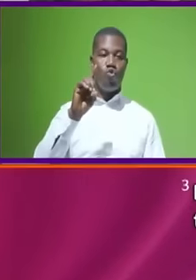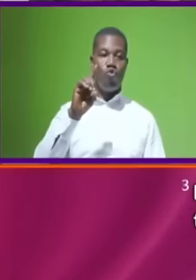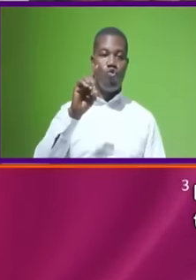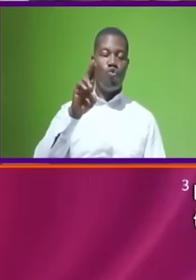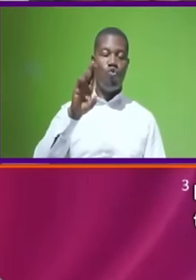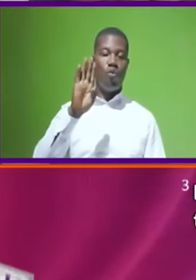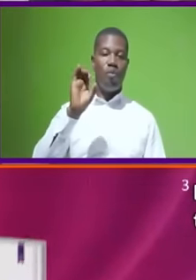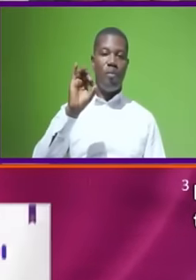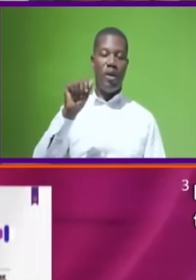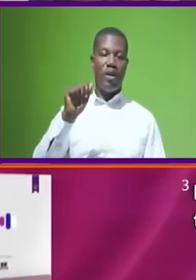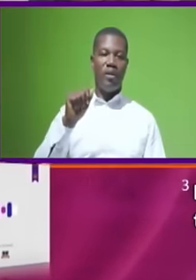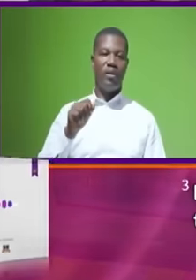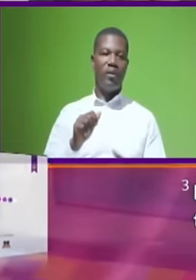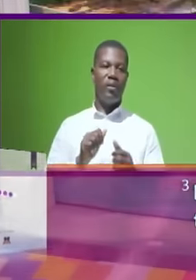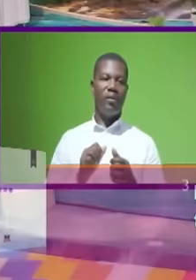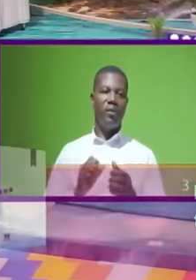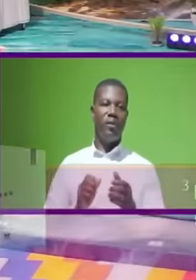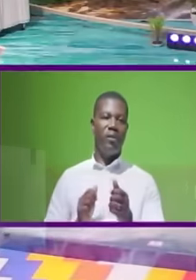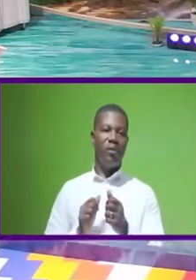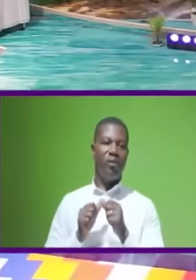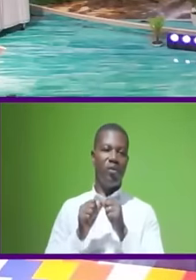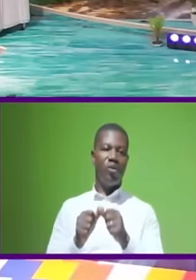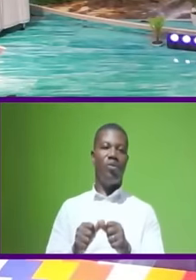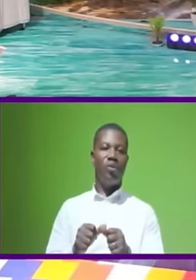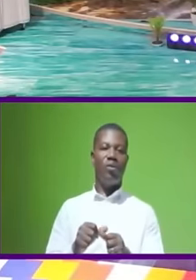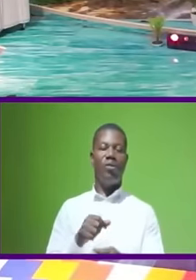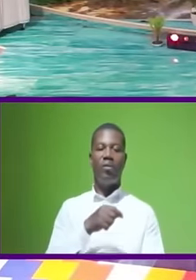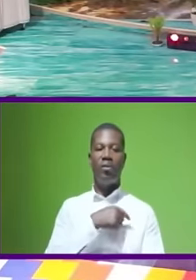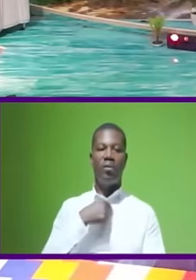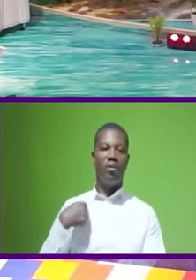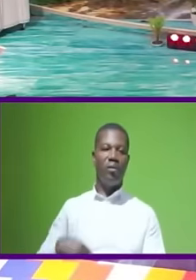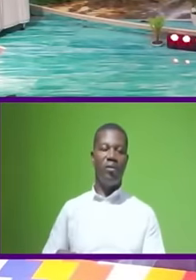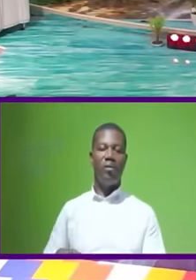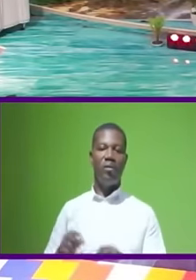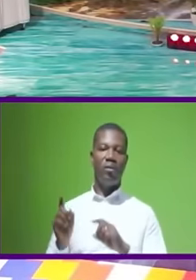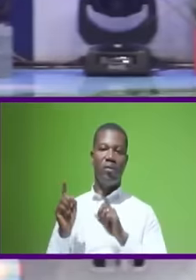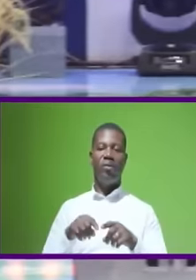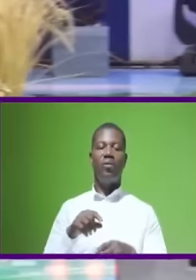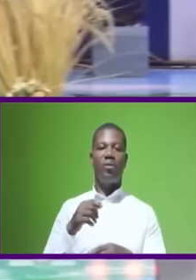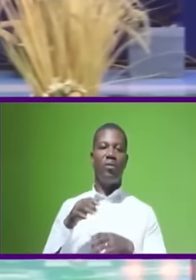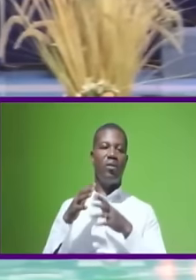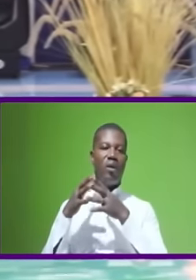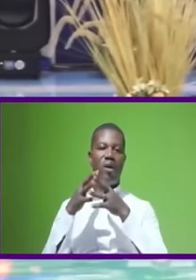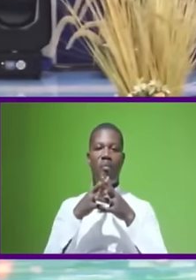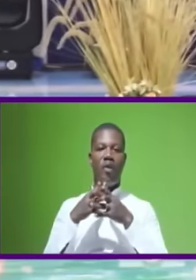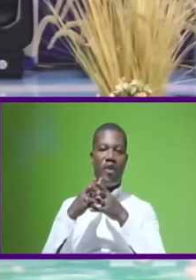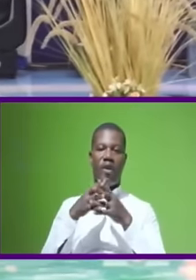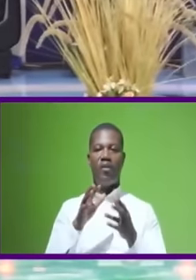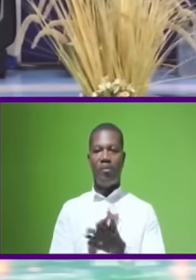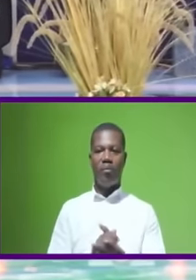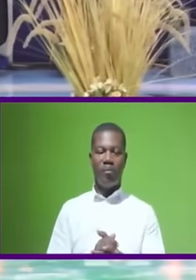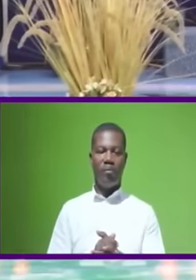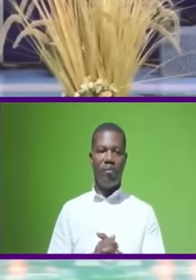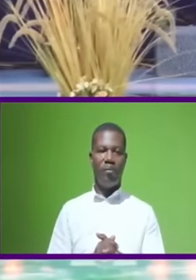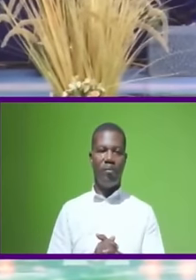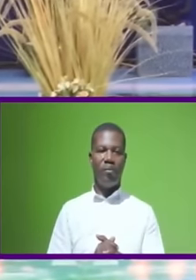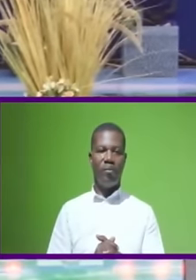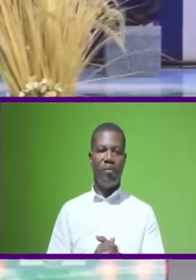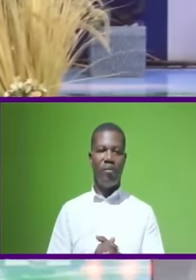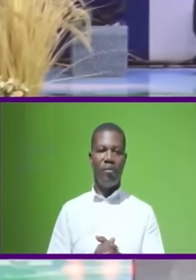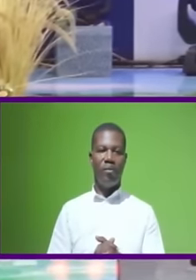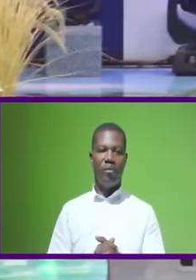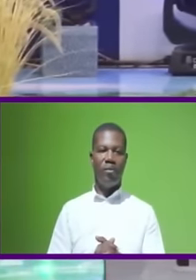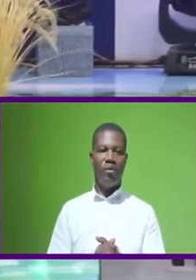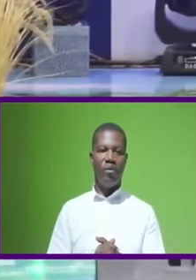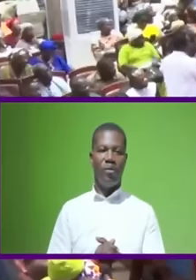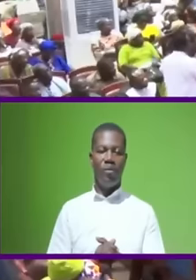Microsoft or China. And then from that I'll go to China. No, for US. Then also yes. Make a transit to US. Rolls Royce